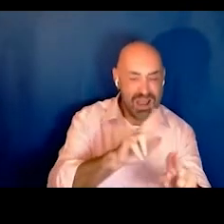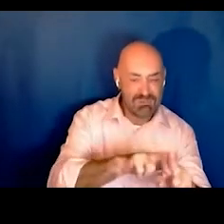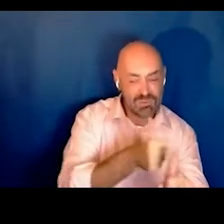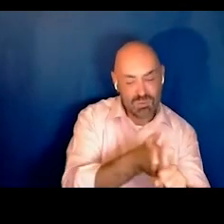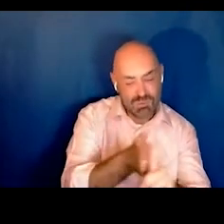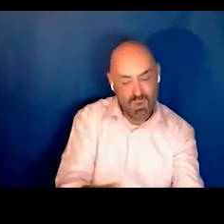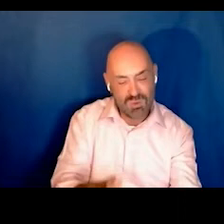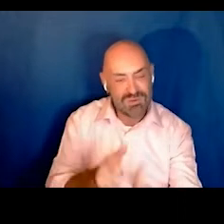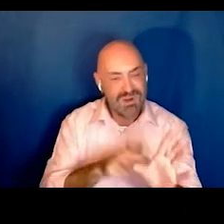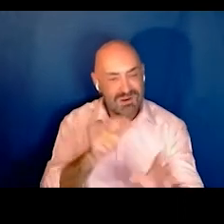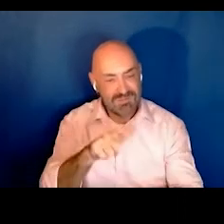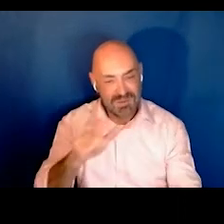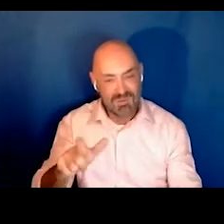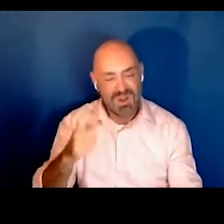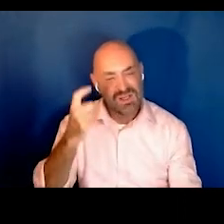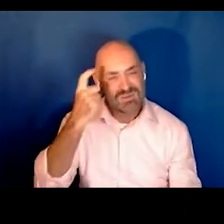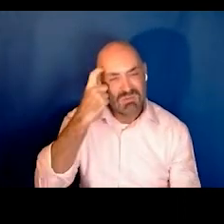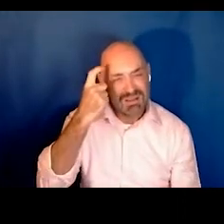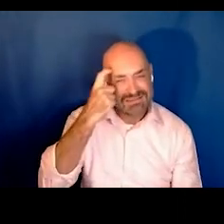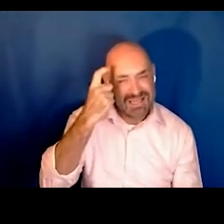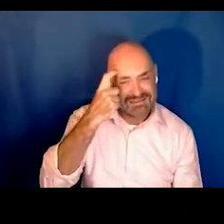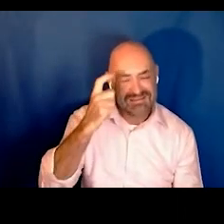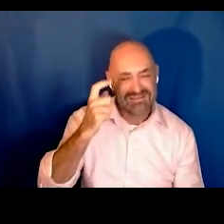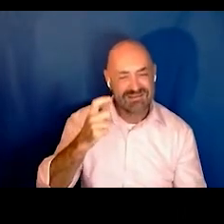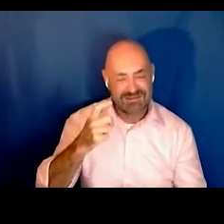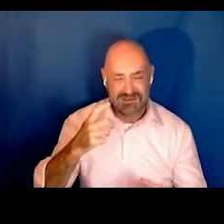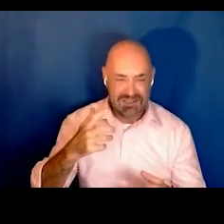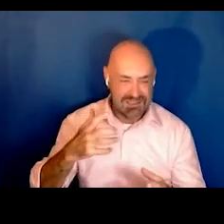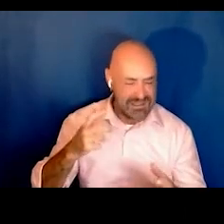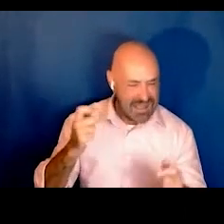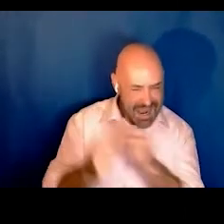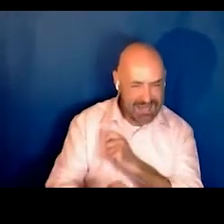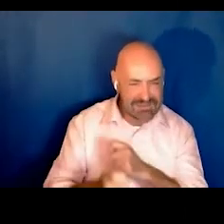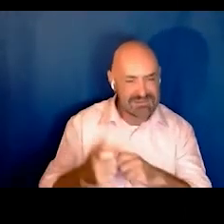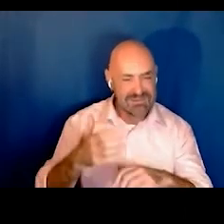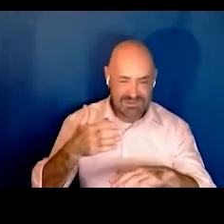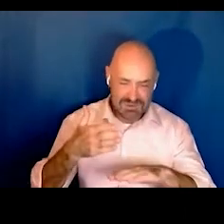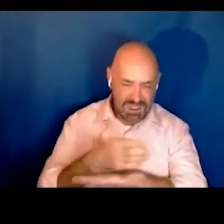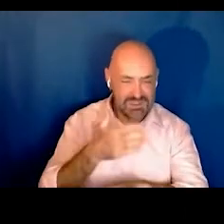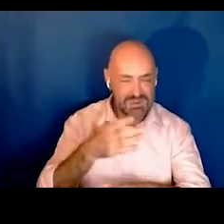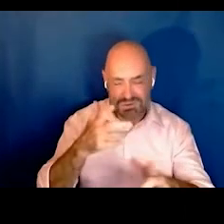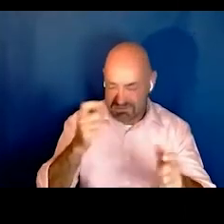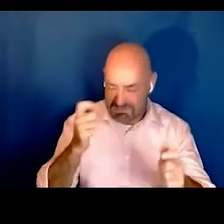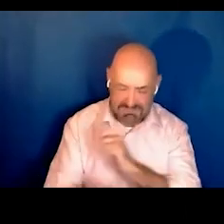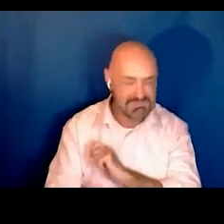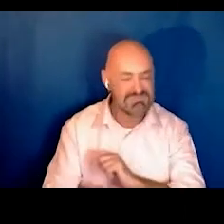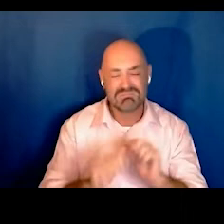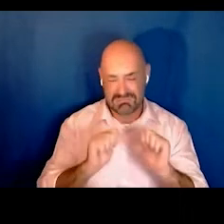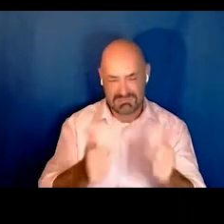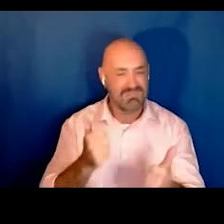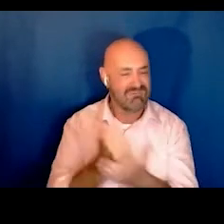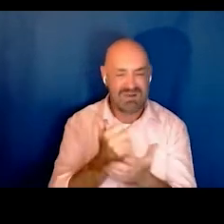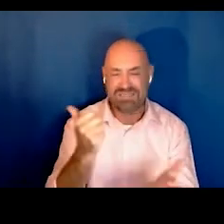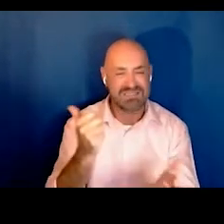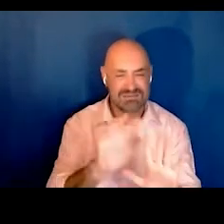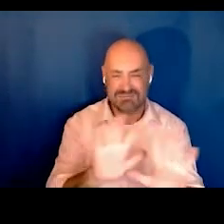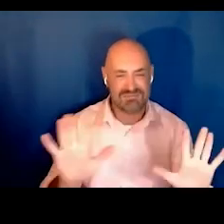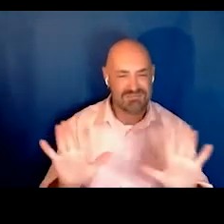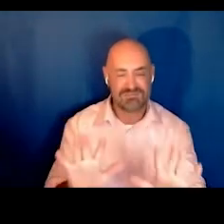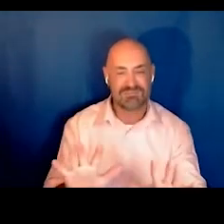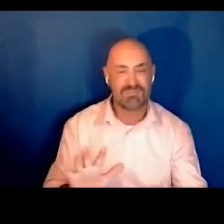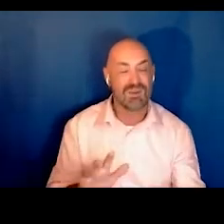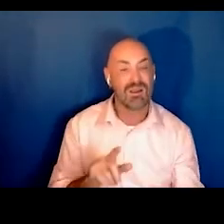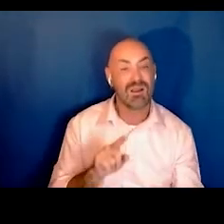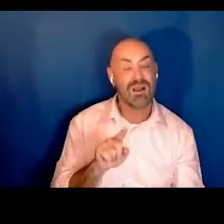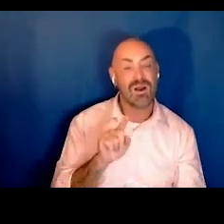people, to make sense and act on changes. General hopefulness. Fantastic. So despite saying at the start